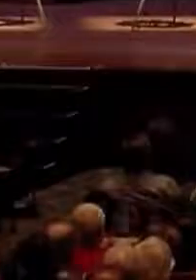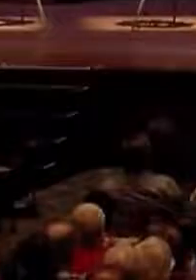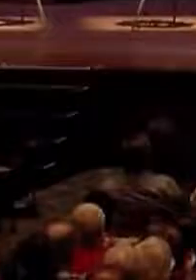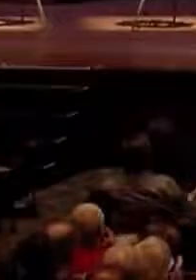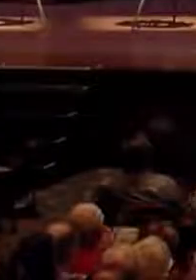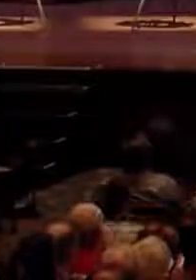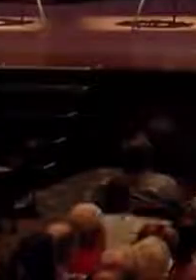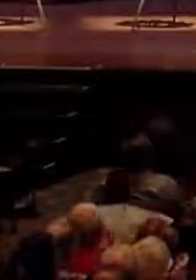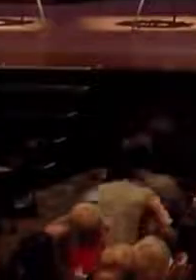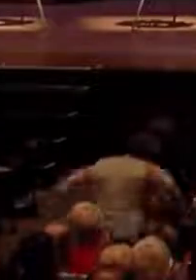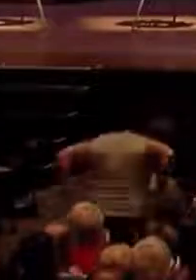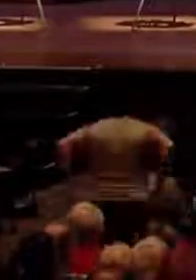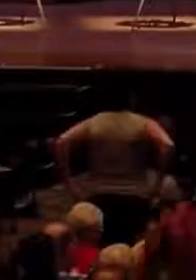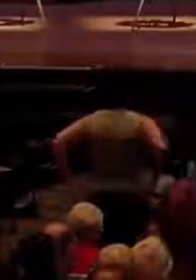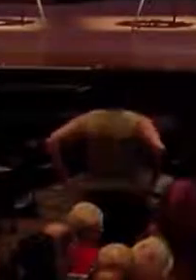Thank you.